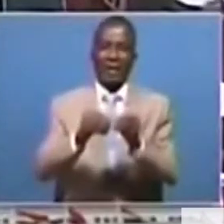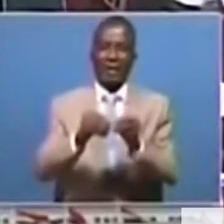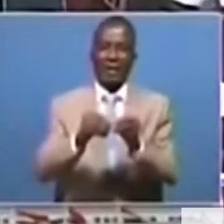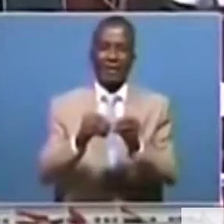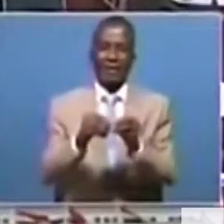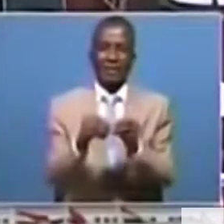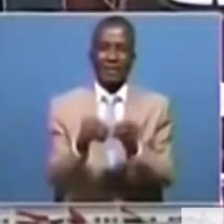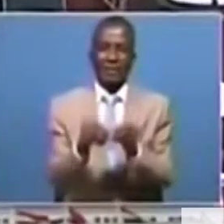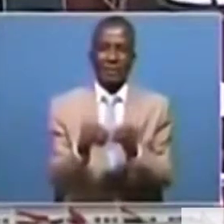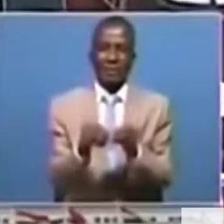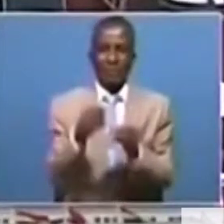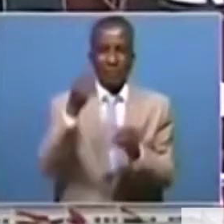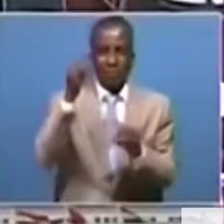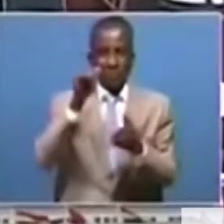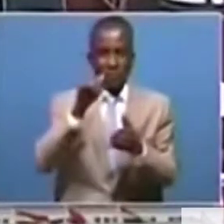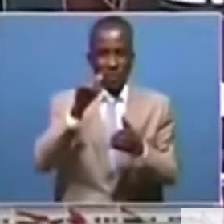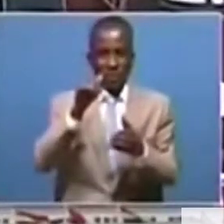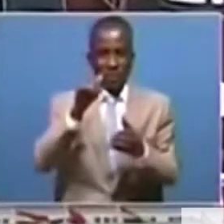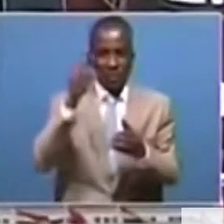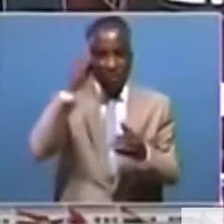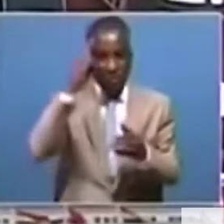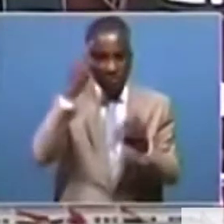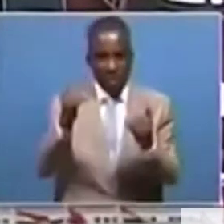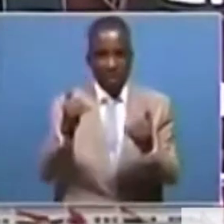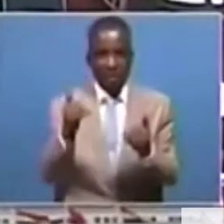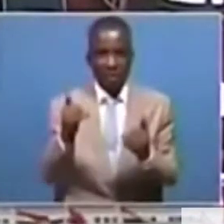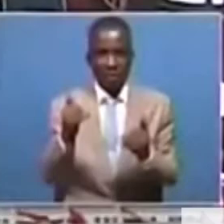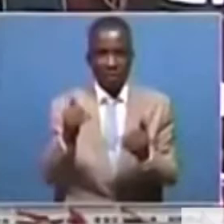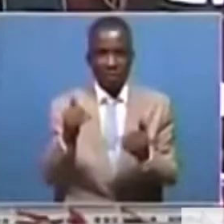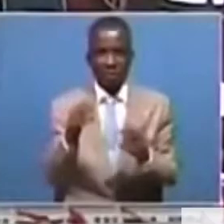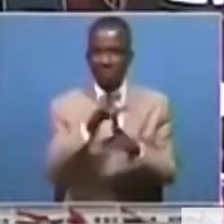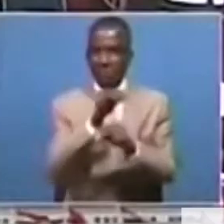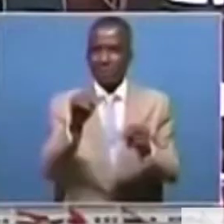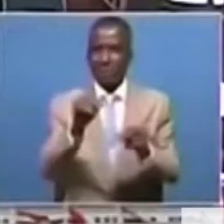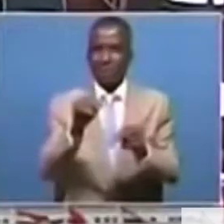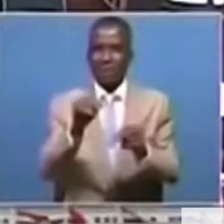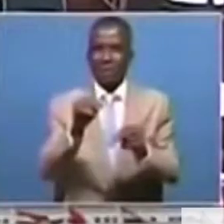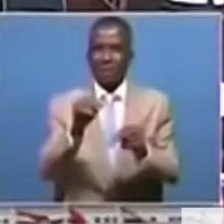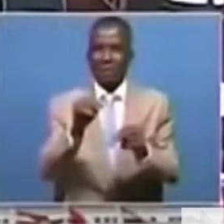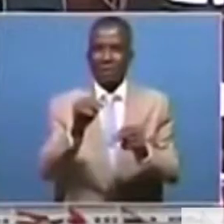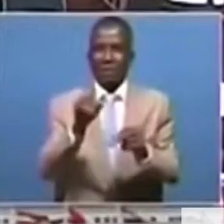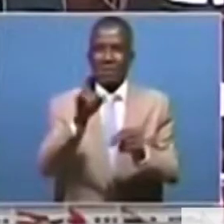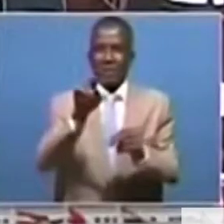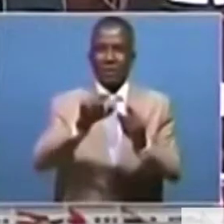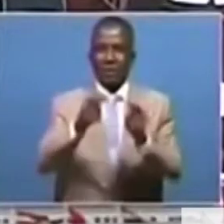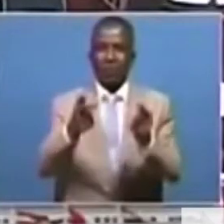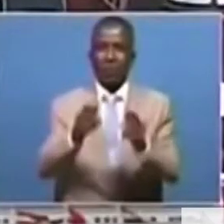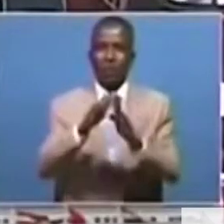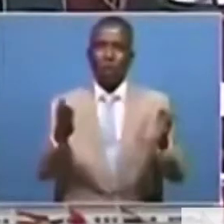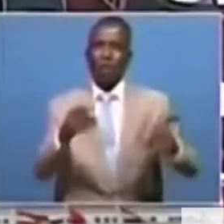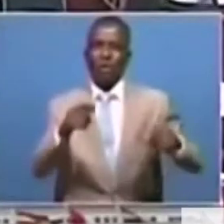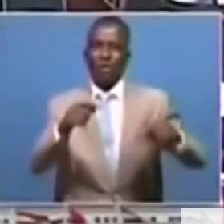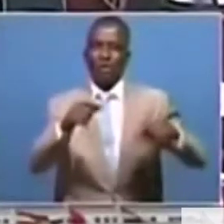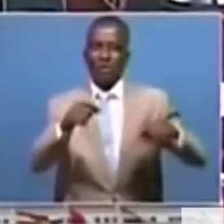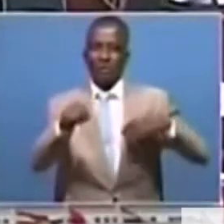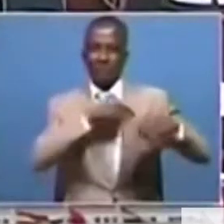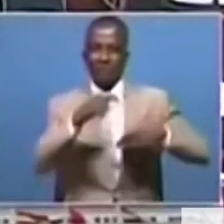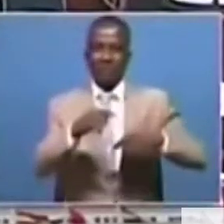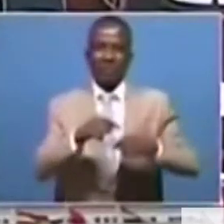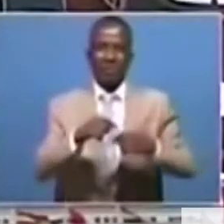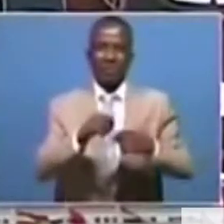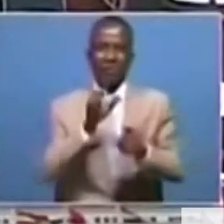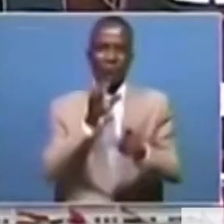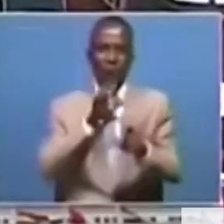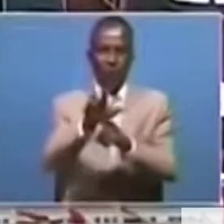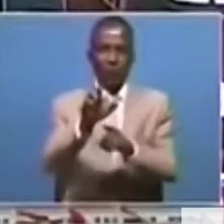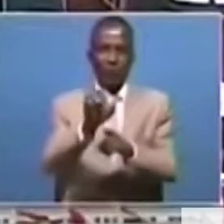this petition. For the above stated reasons, we find no merit whatsoever in the petitioner's application to reopen his case for the sole purpose of